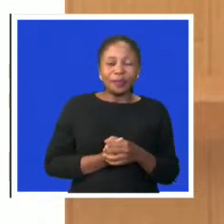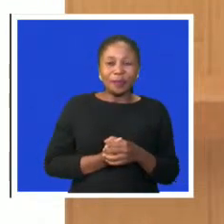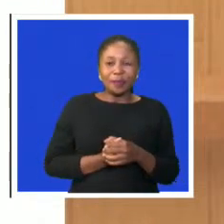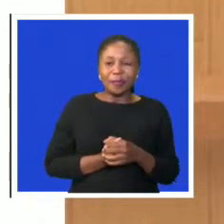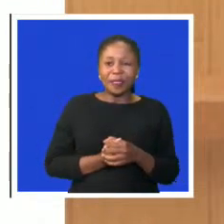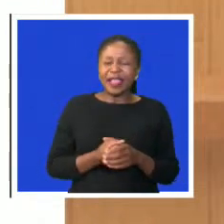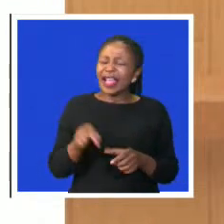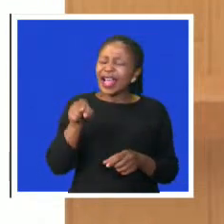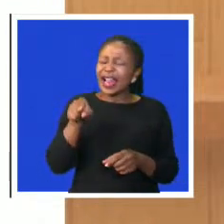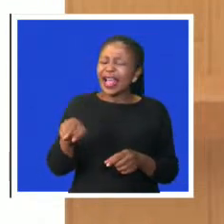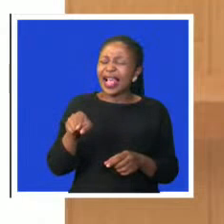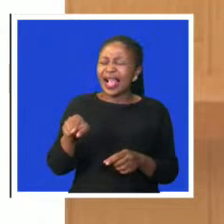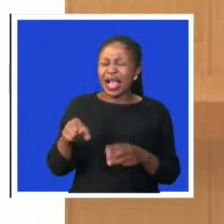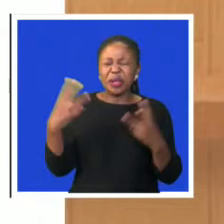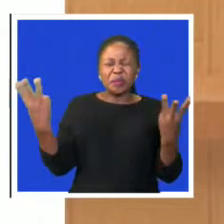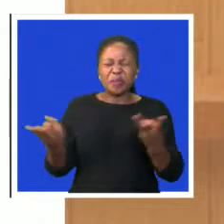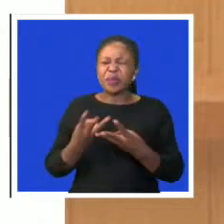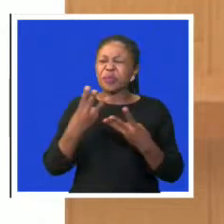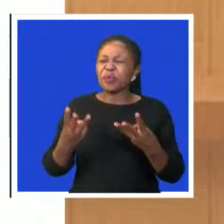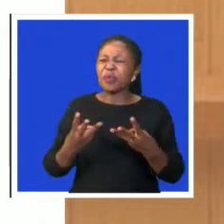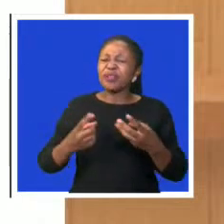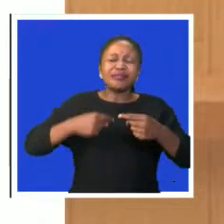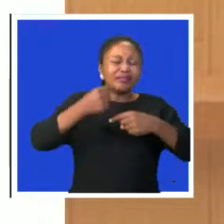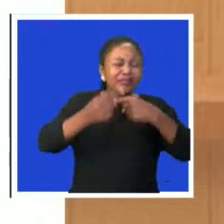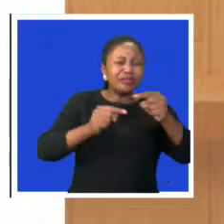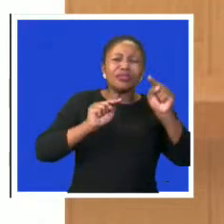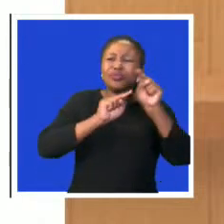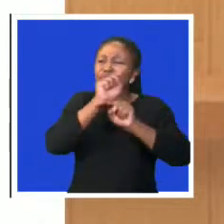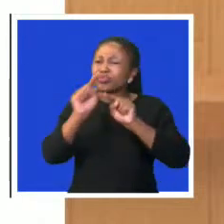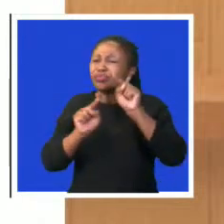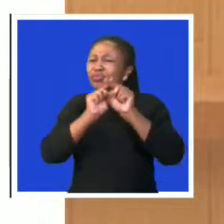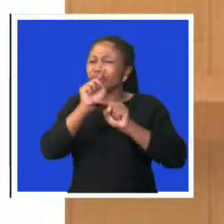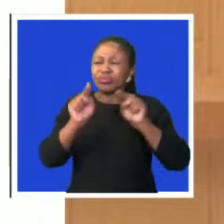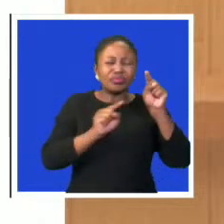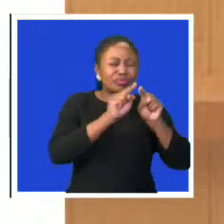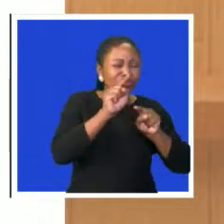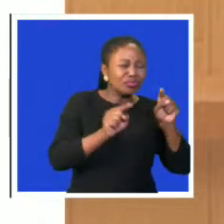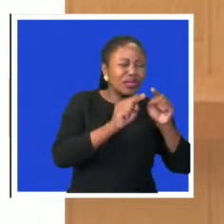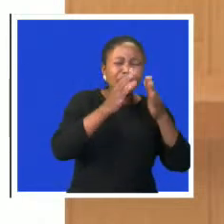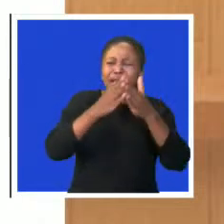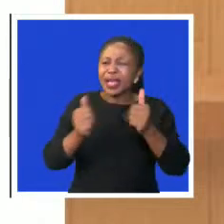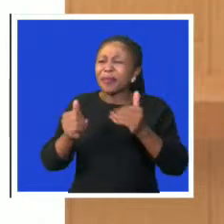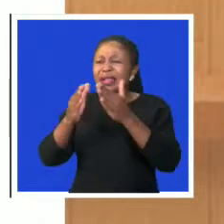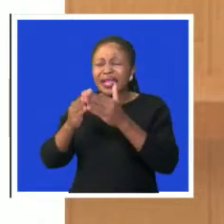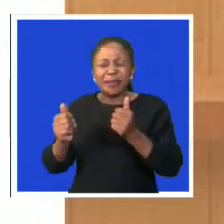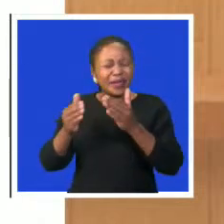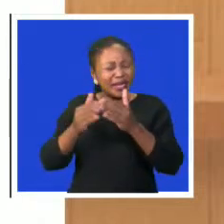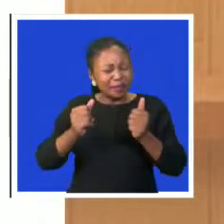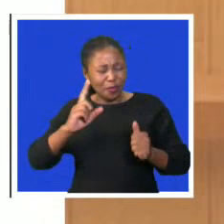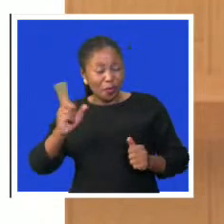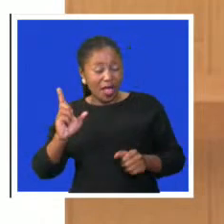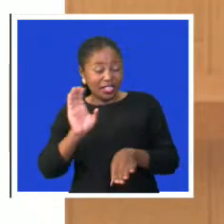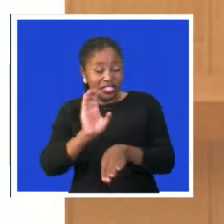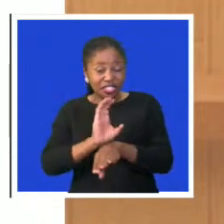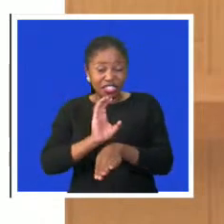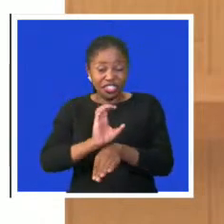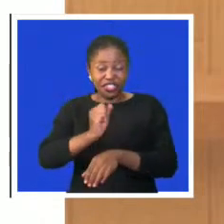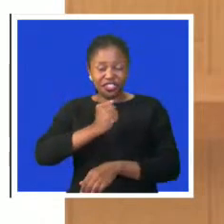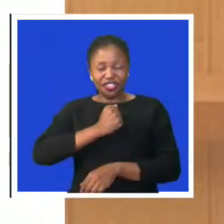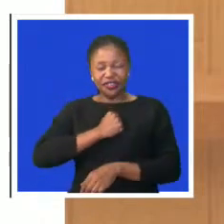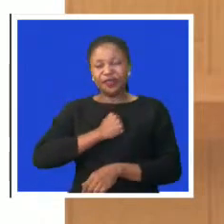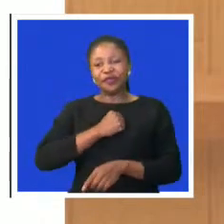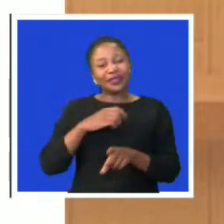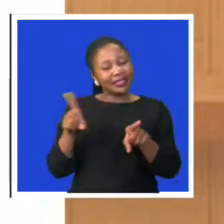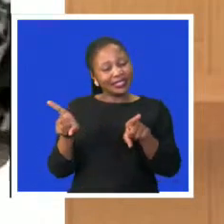always question what is happening in our churches. Moving on, dear Lena, we now come